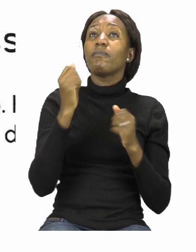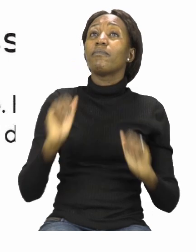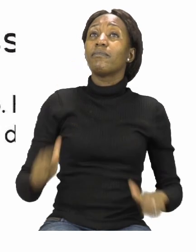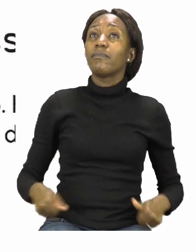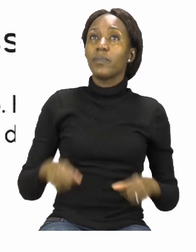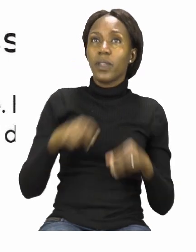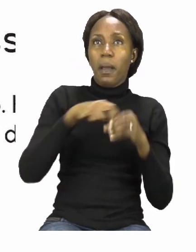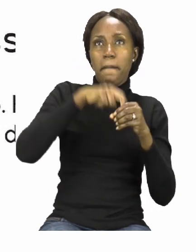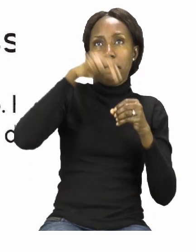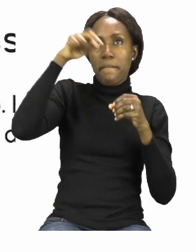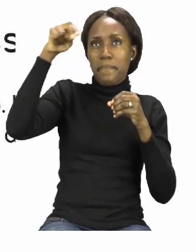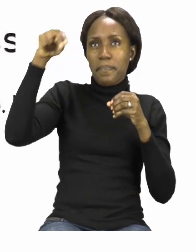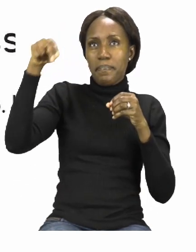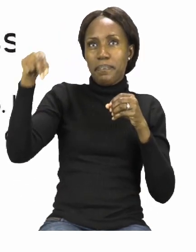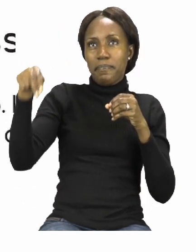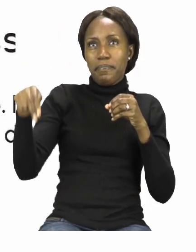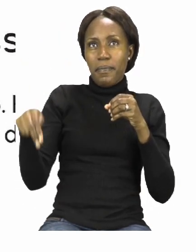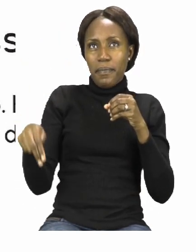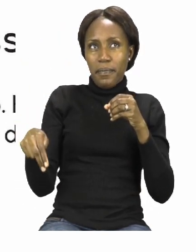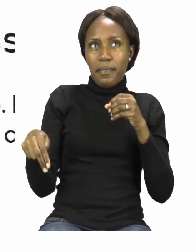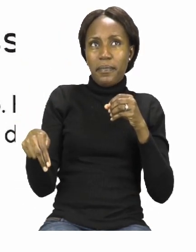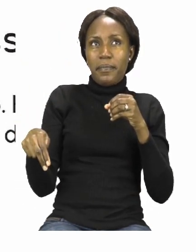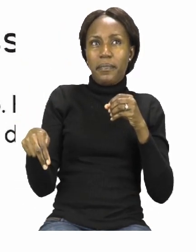off the bus.